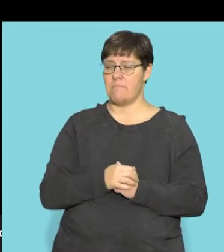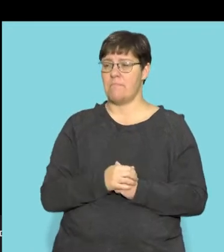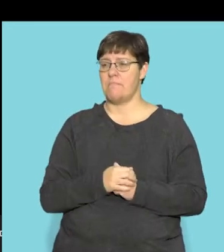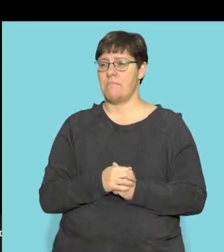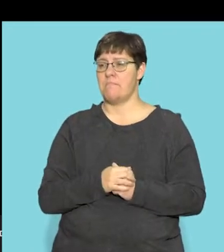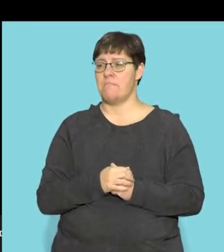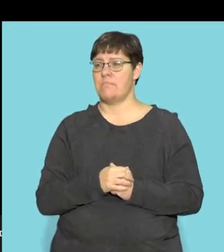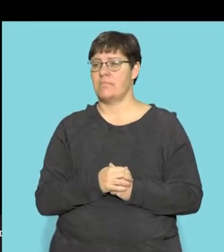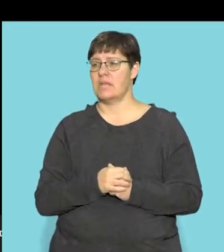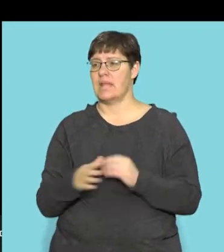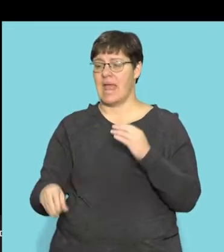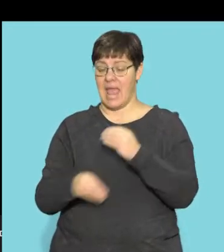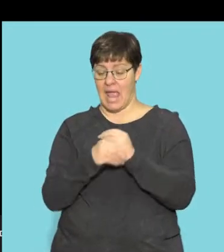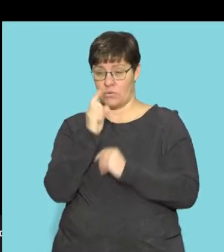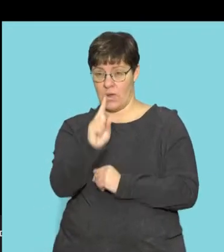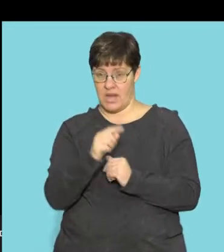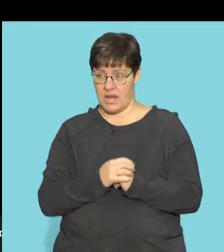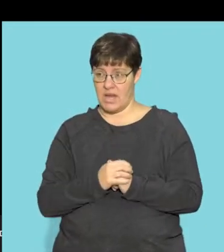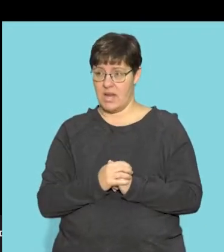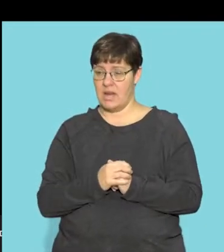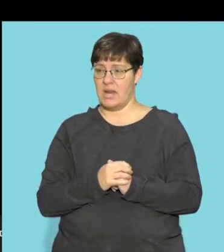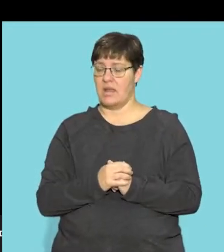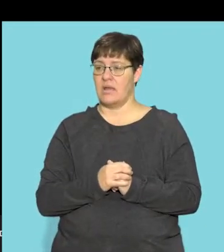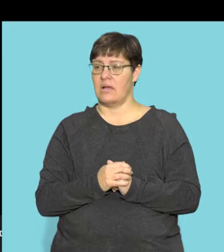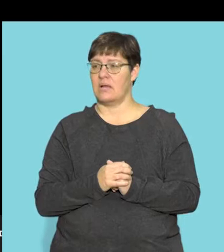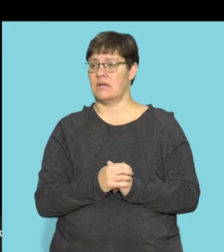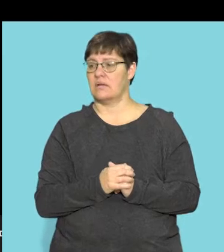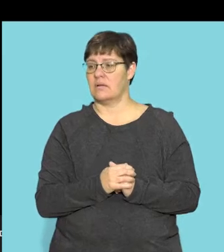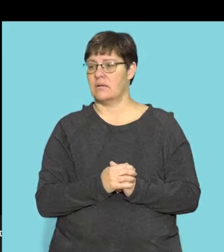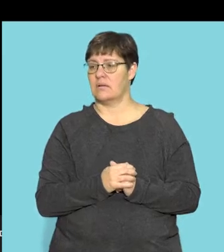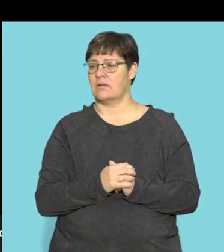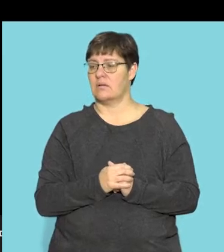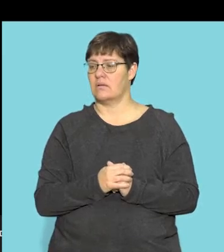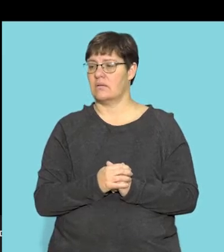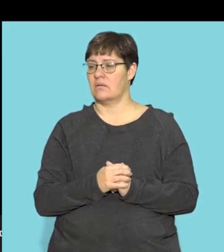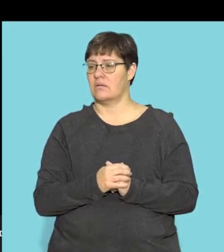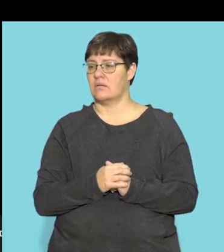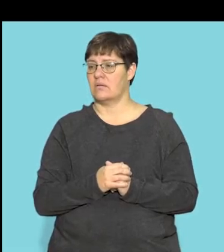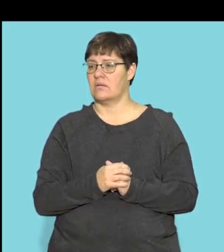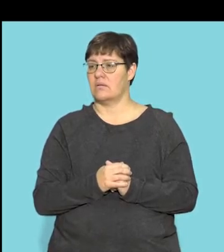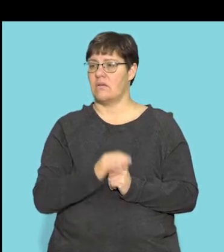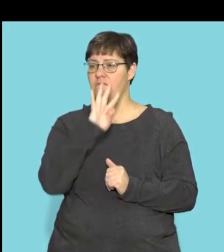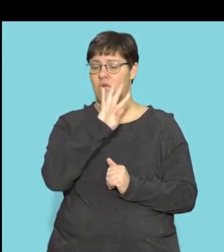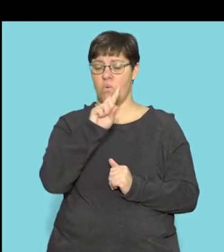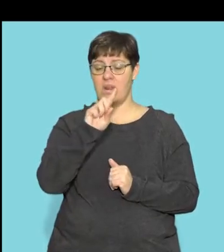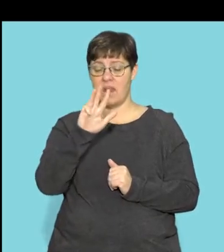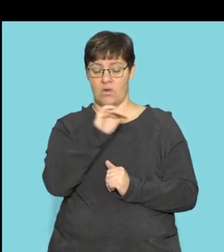a 1 to this. I will be at that price there. So 419 over 44.